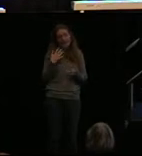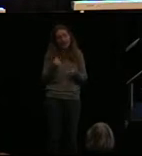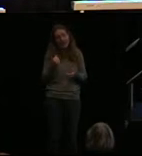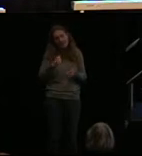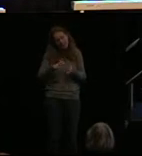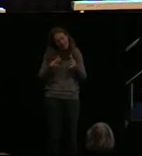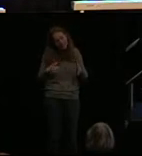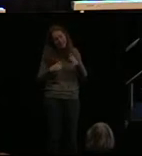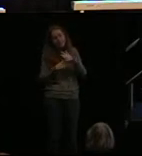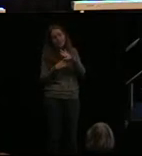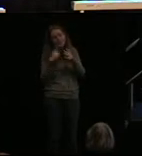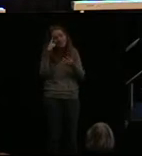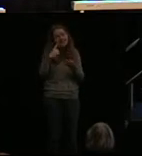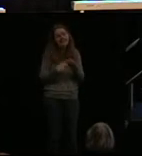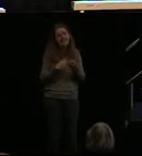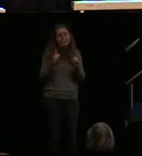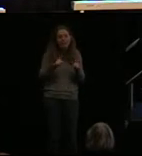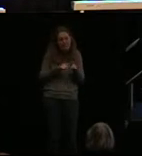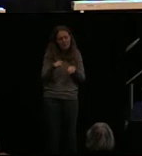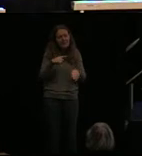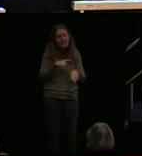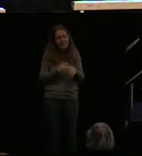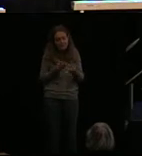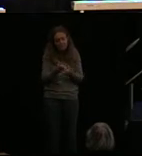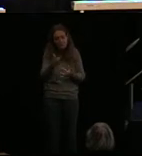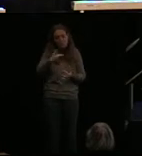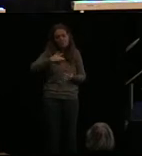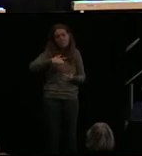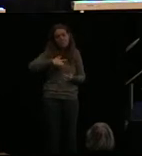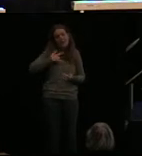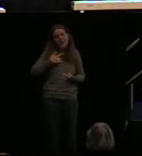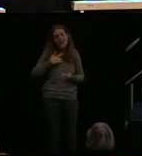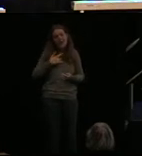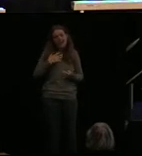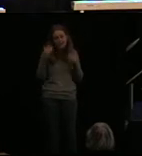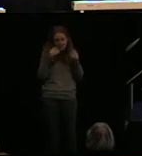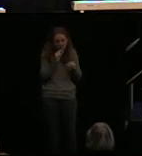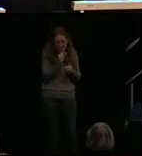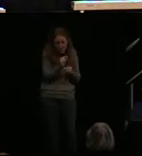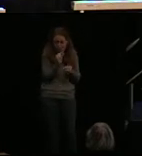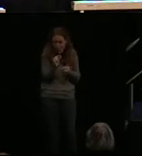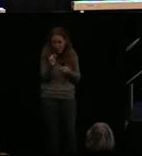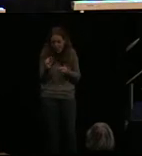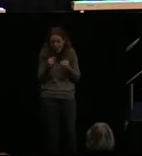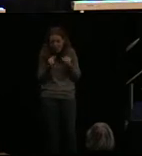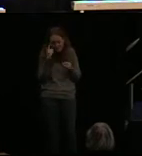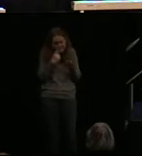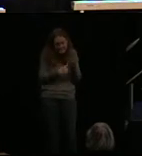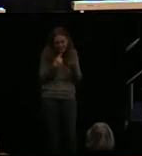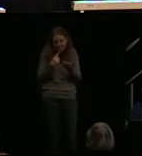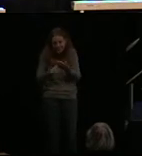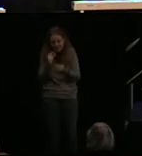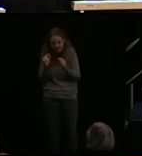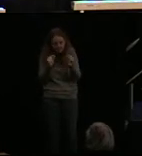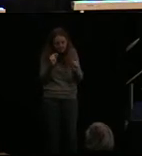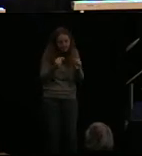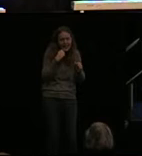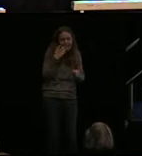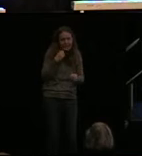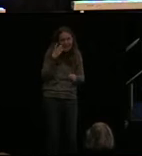decisions, most of the time in life, it's about small decisions. Yeah. It's the little things every